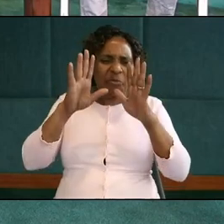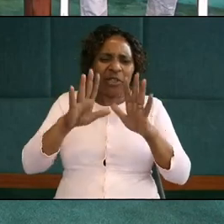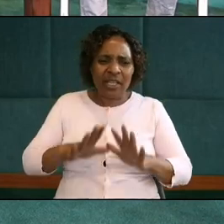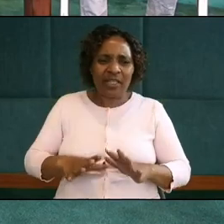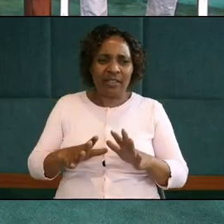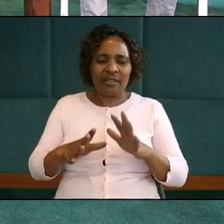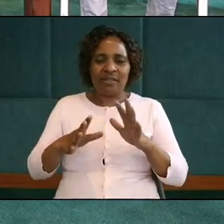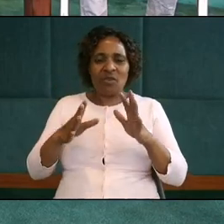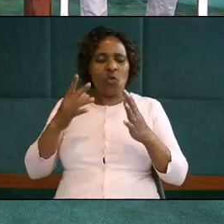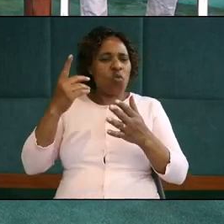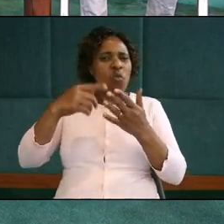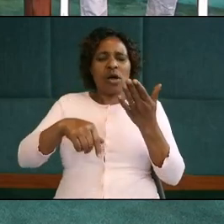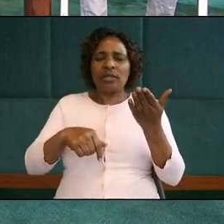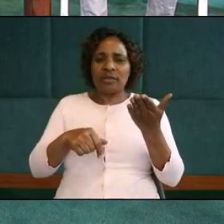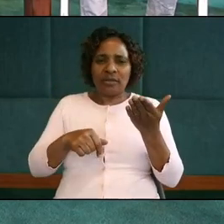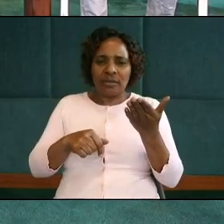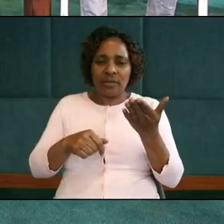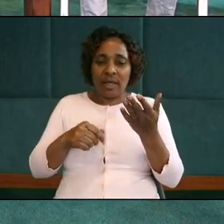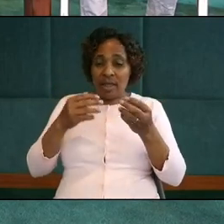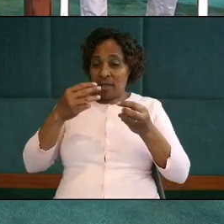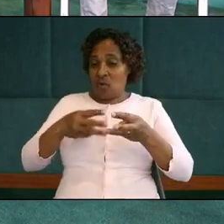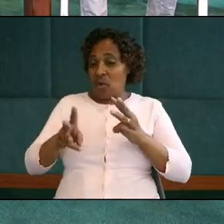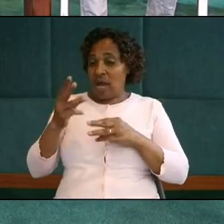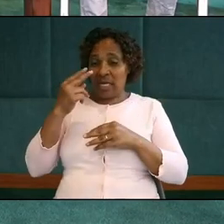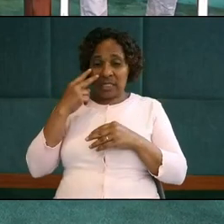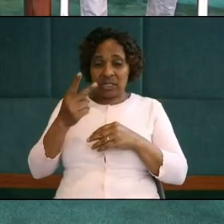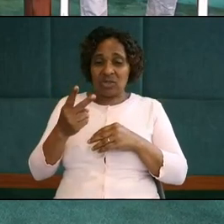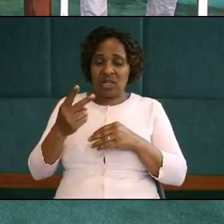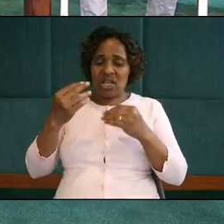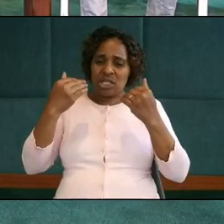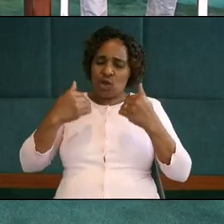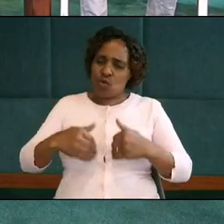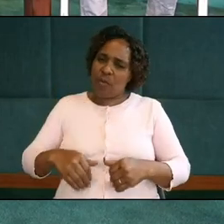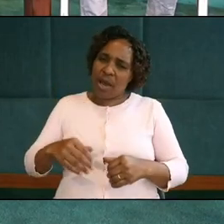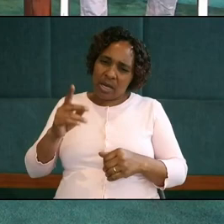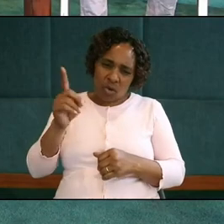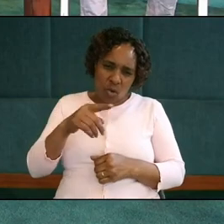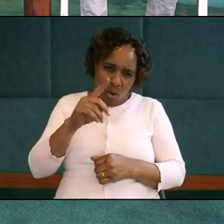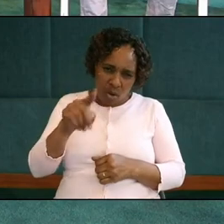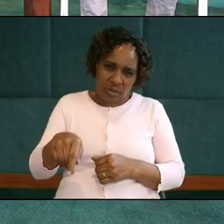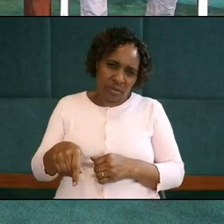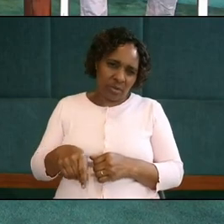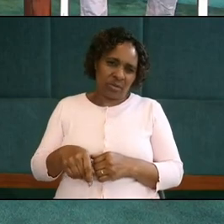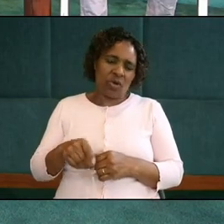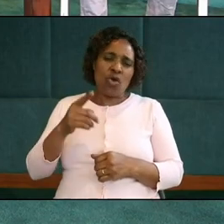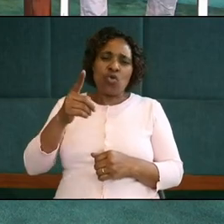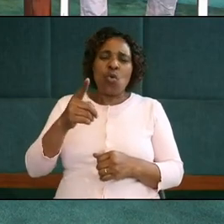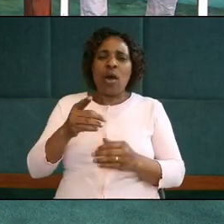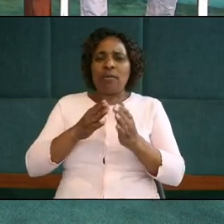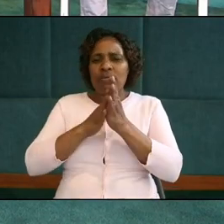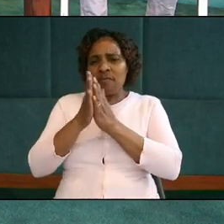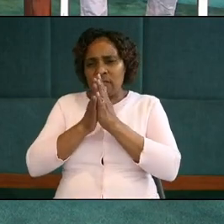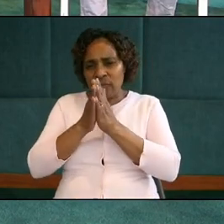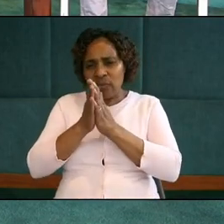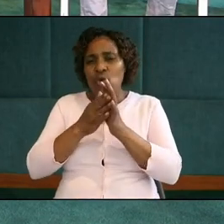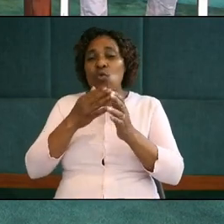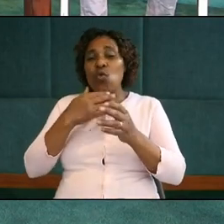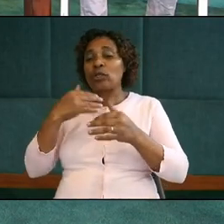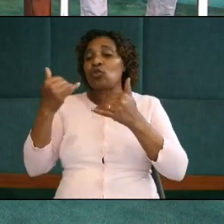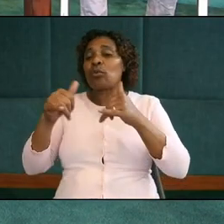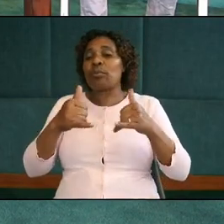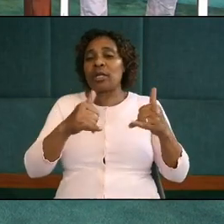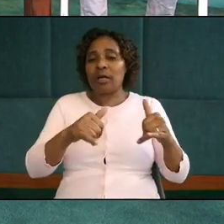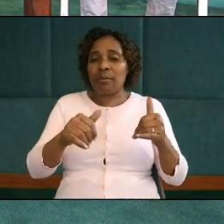what? It's the way I saw it, it's sort of like human mischief. It's just you being mischievous, you know. But, you know, it's you playing,